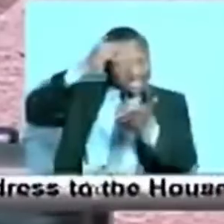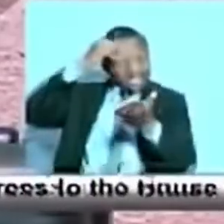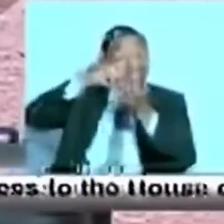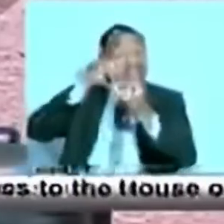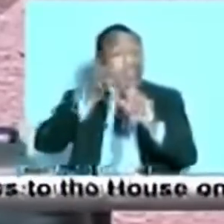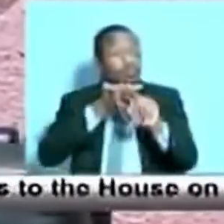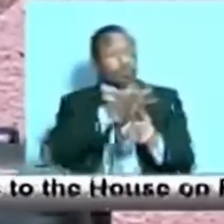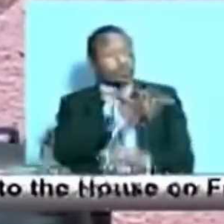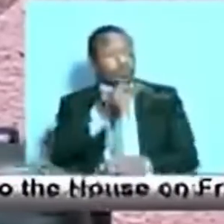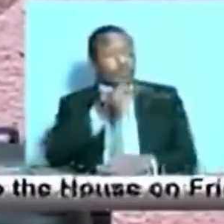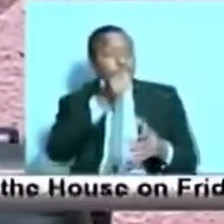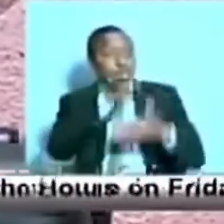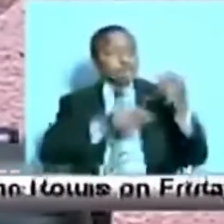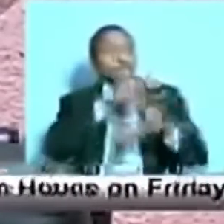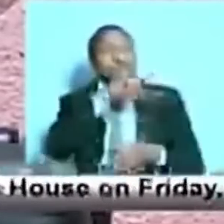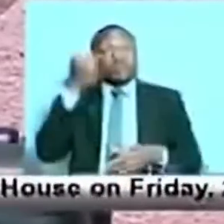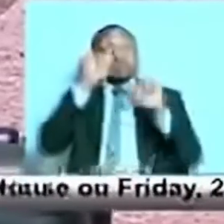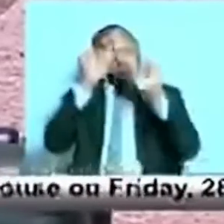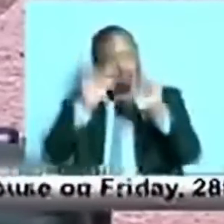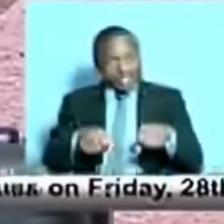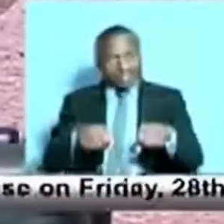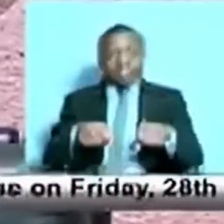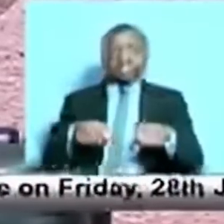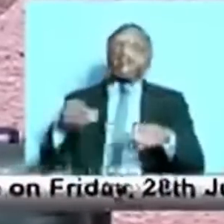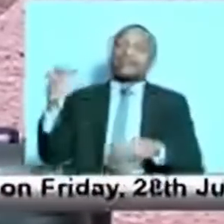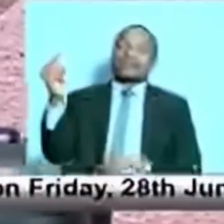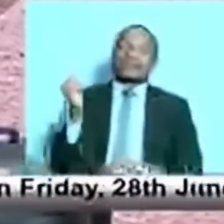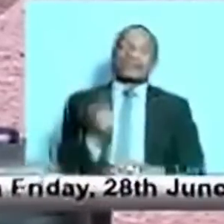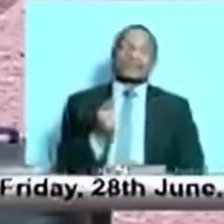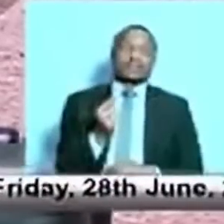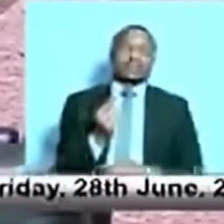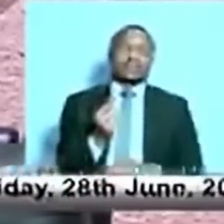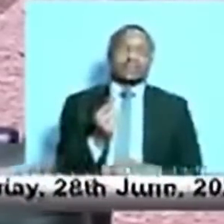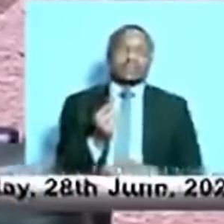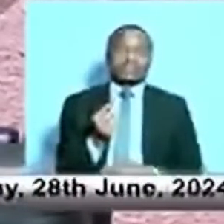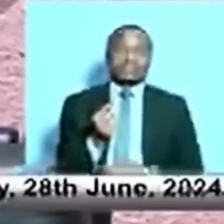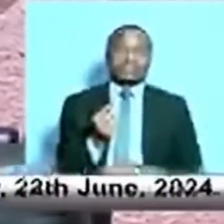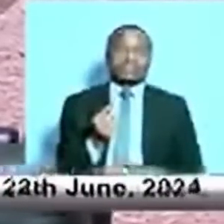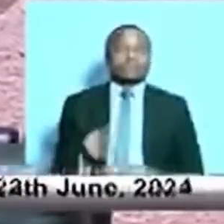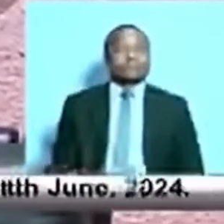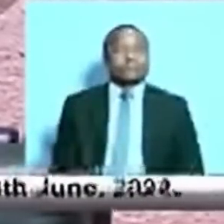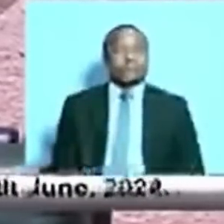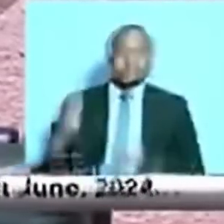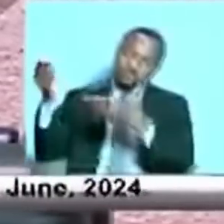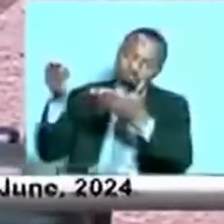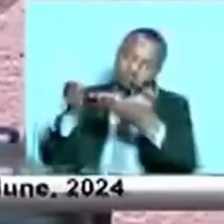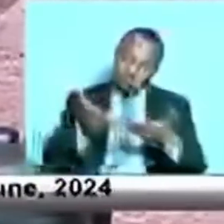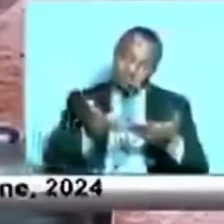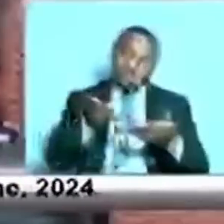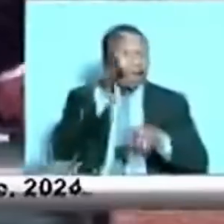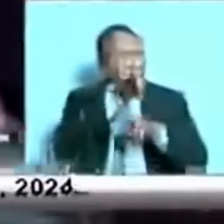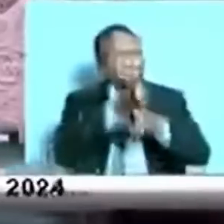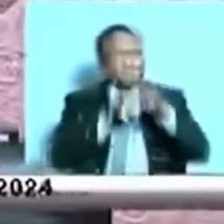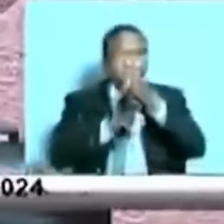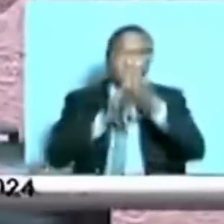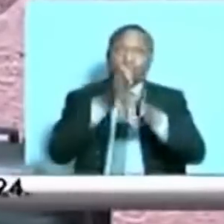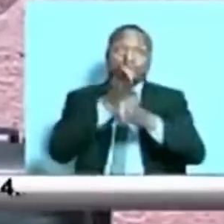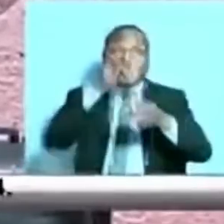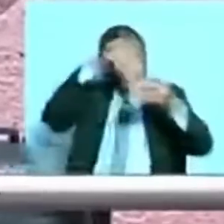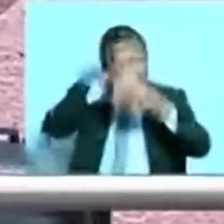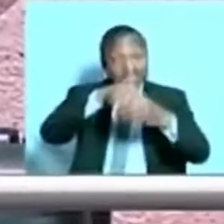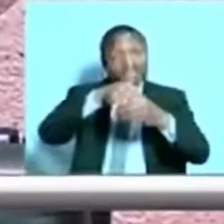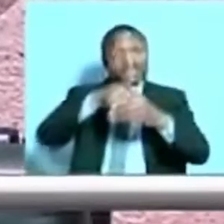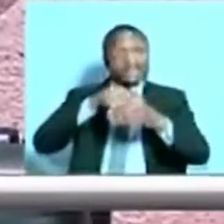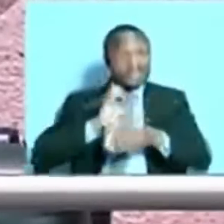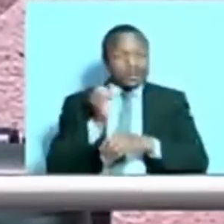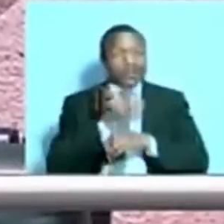them what is best that we can also come and bring and build in our country. So,